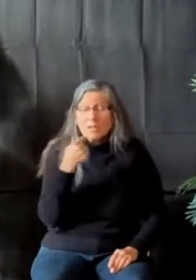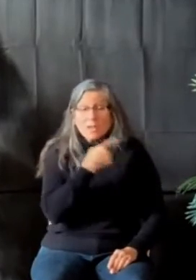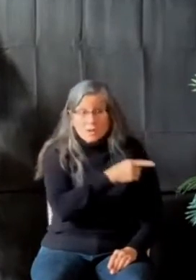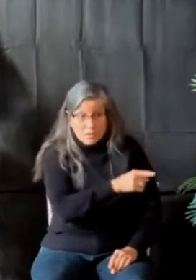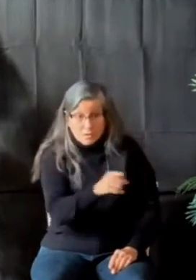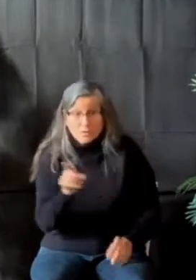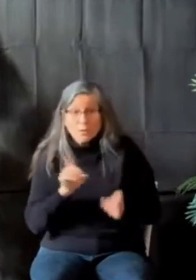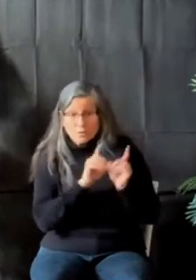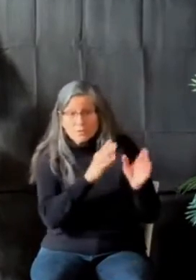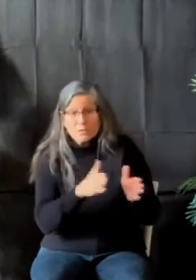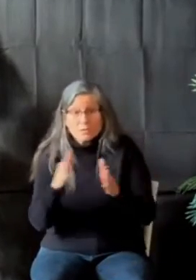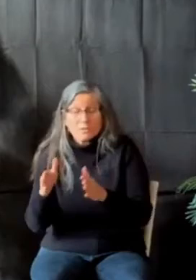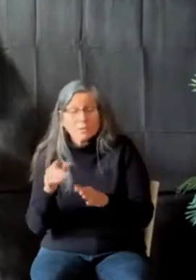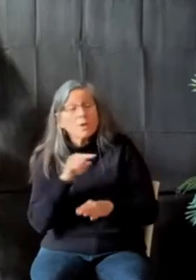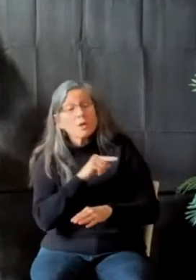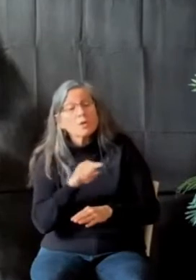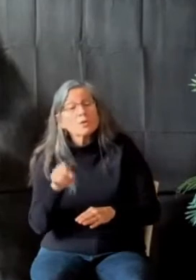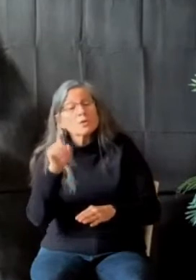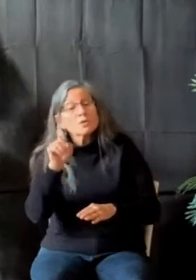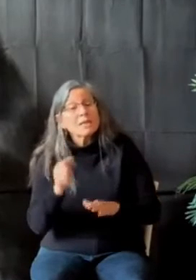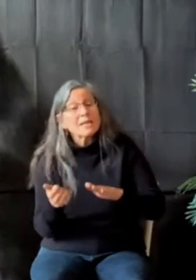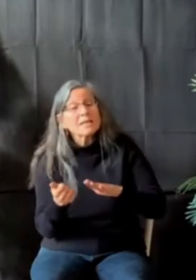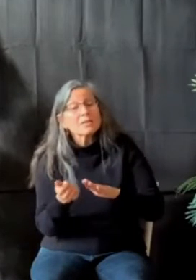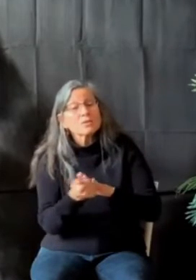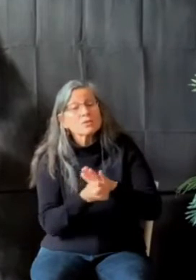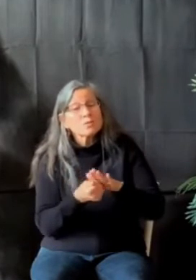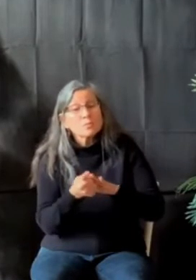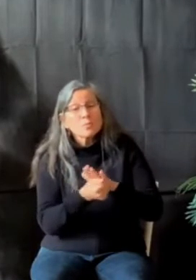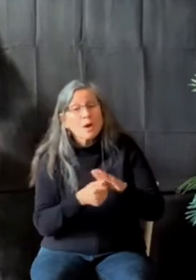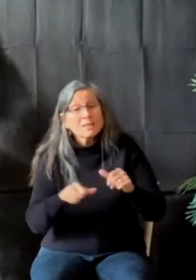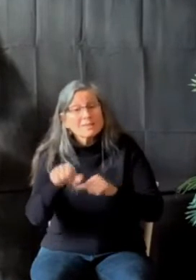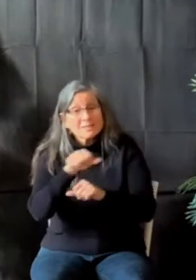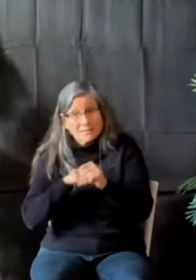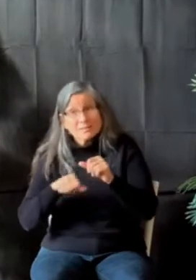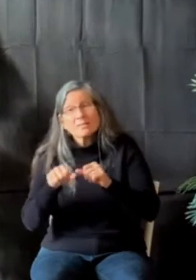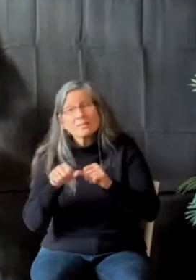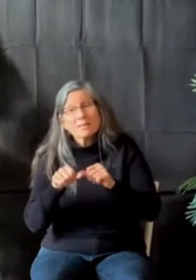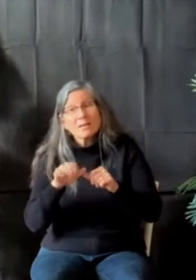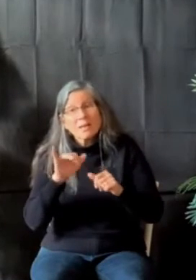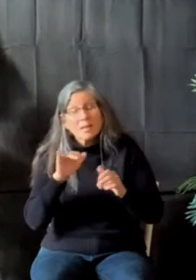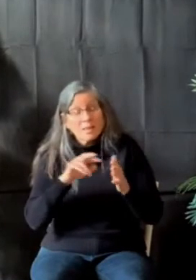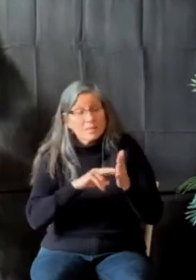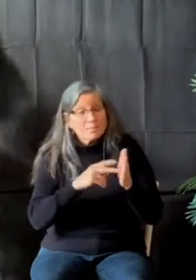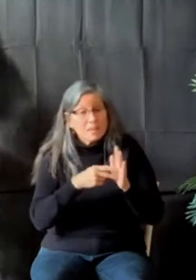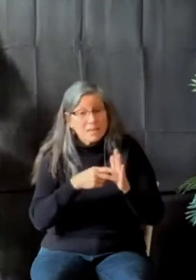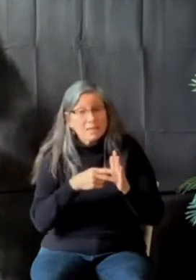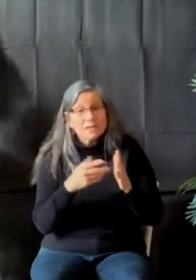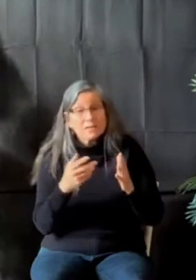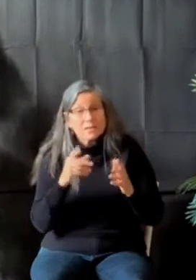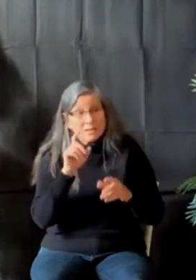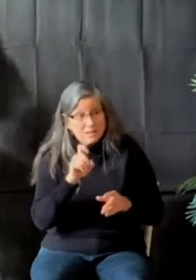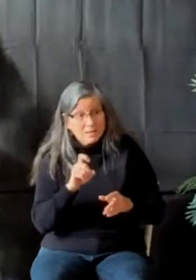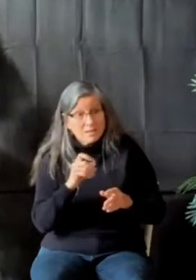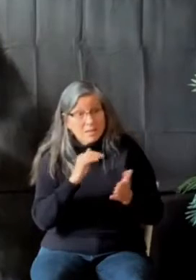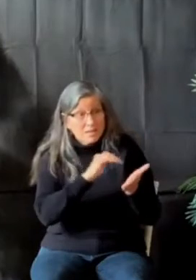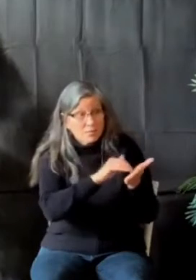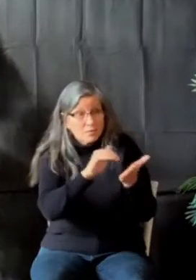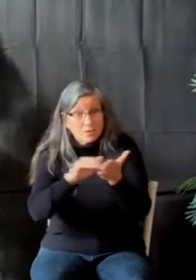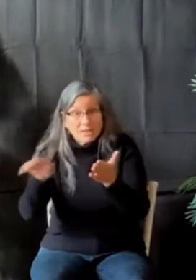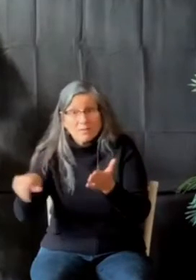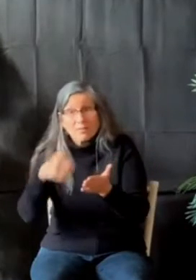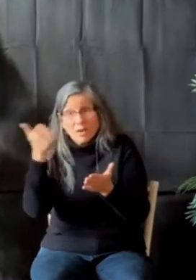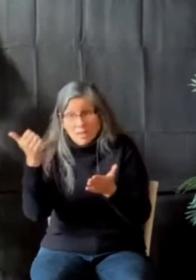them, you need to wash each other's feet, which is the implication of meaning you need to forgive